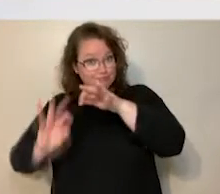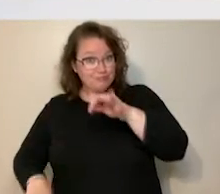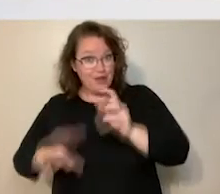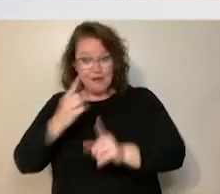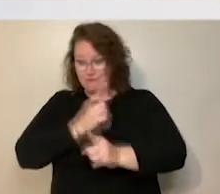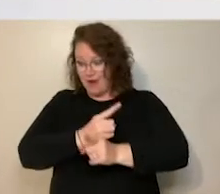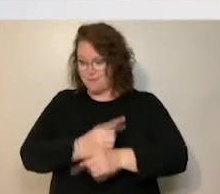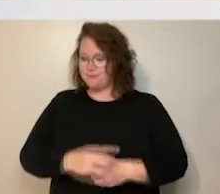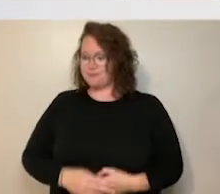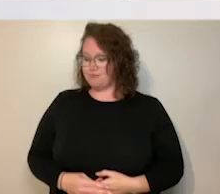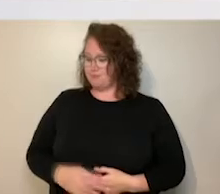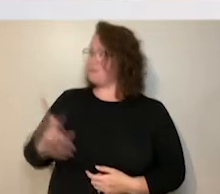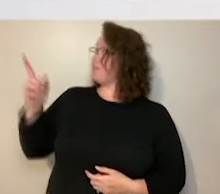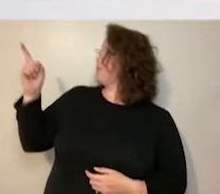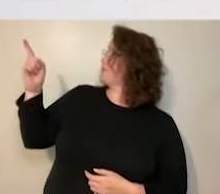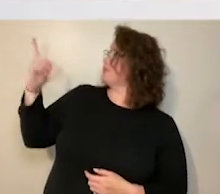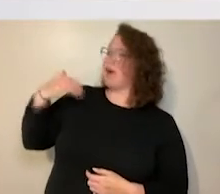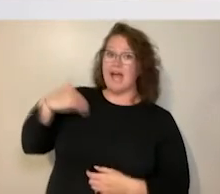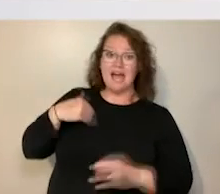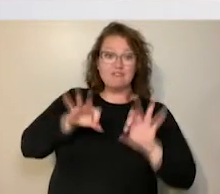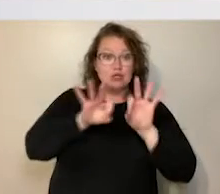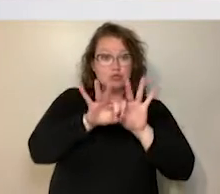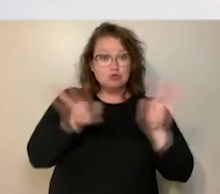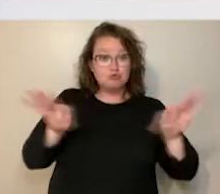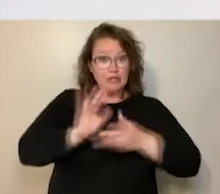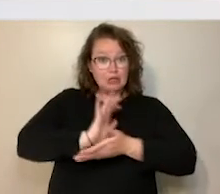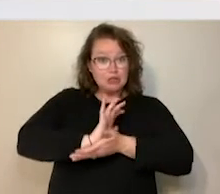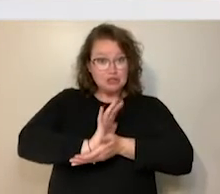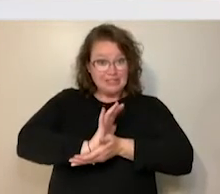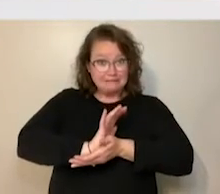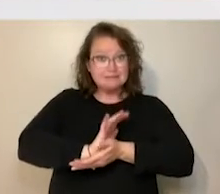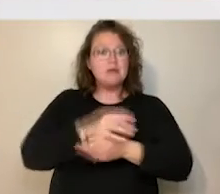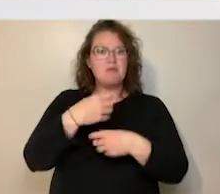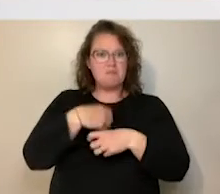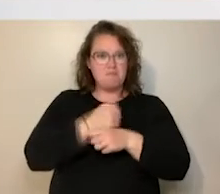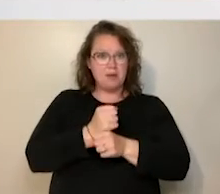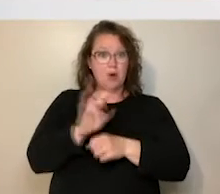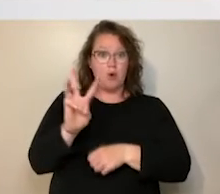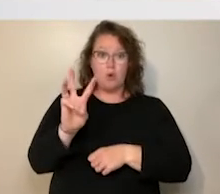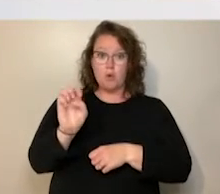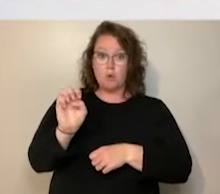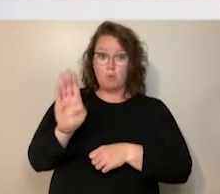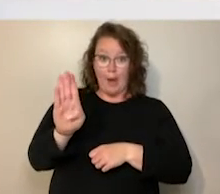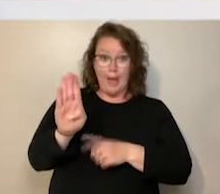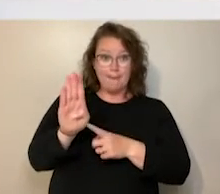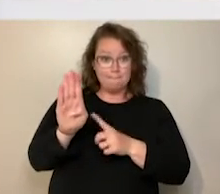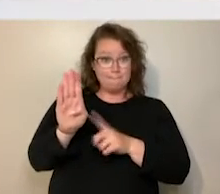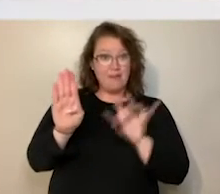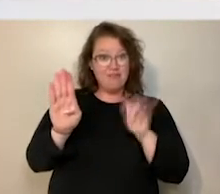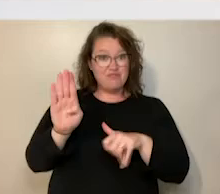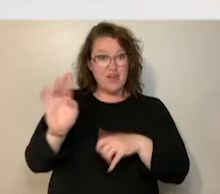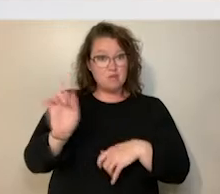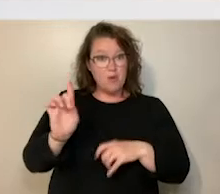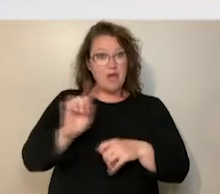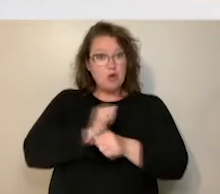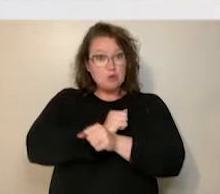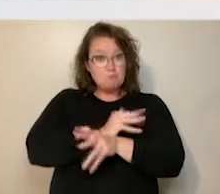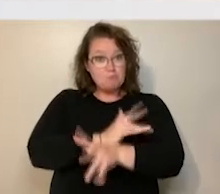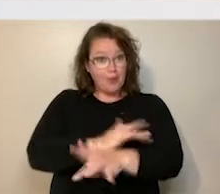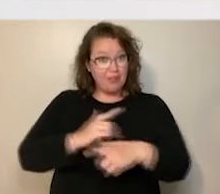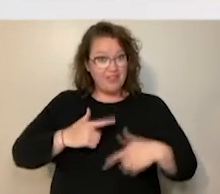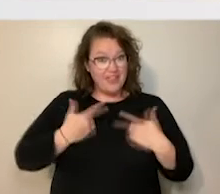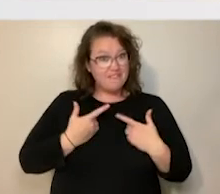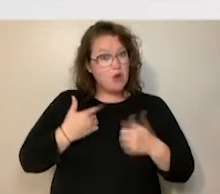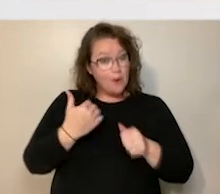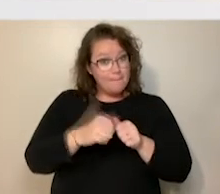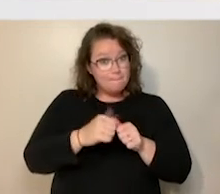going to use my string cheese to make a spider web like the spider did in the story. Do you